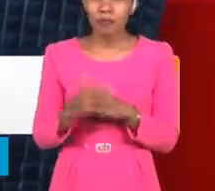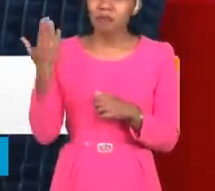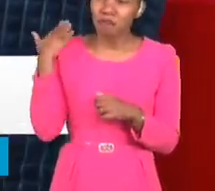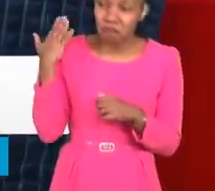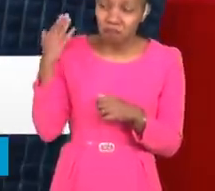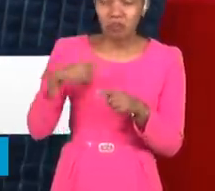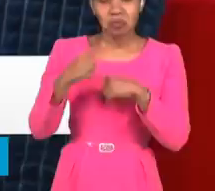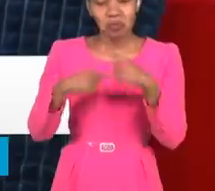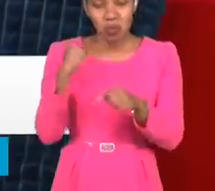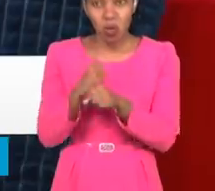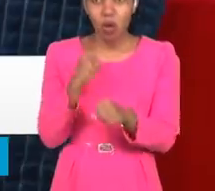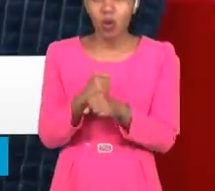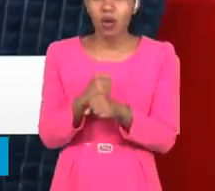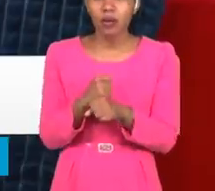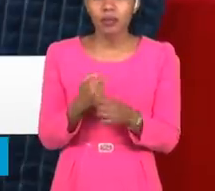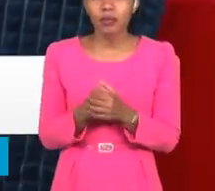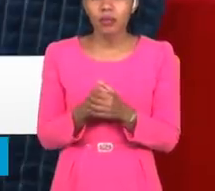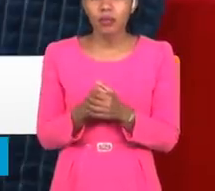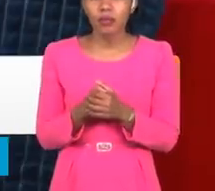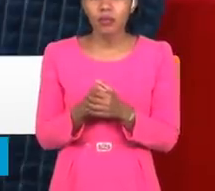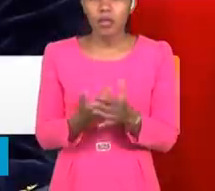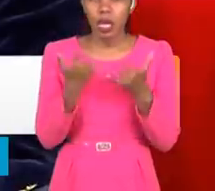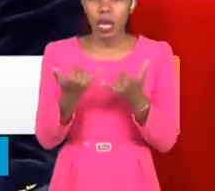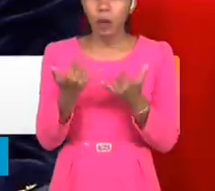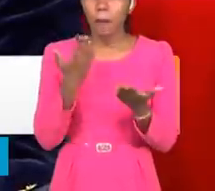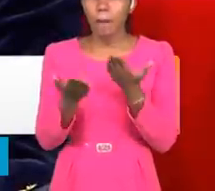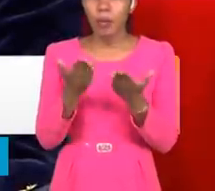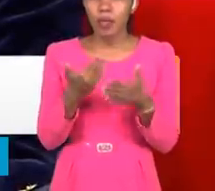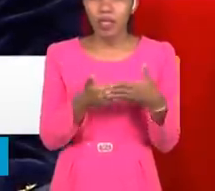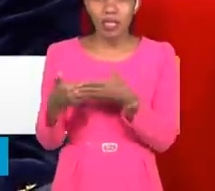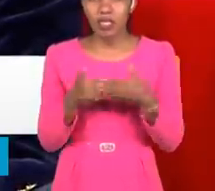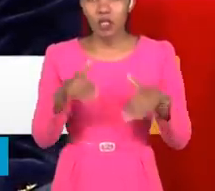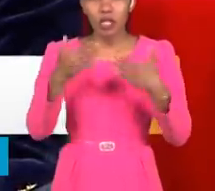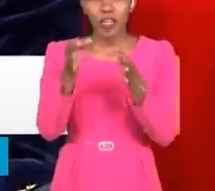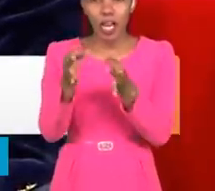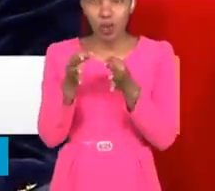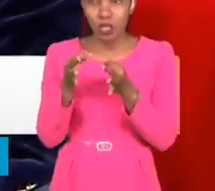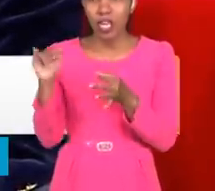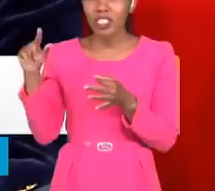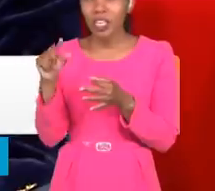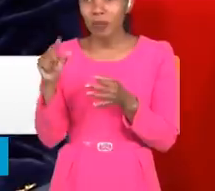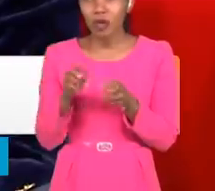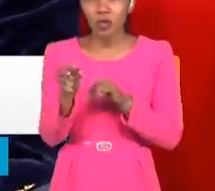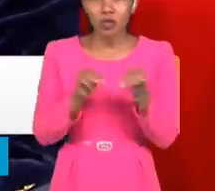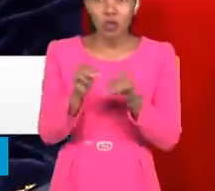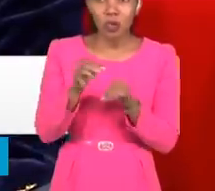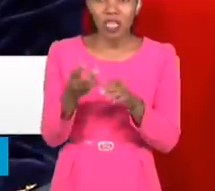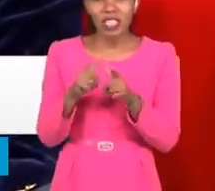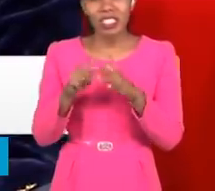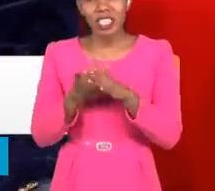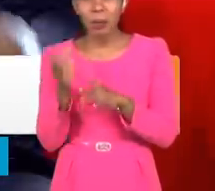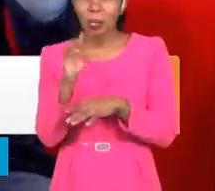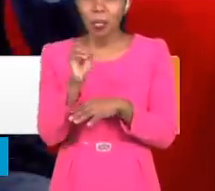still works. Okay. We are still here. Will it reach a point where maybe the child will not be given the account and now he or she manage. Will start posting